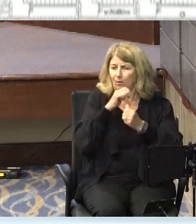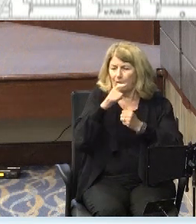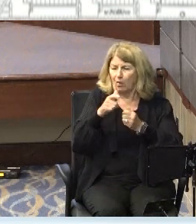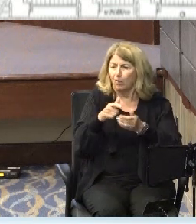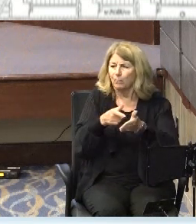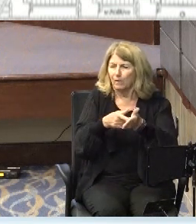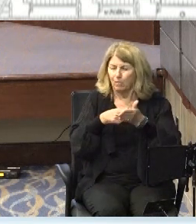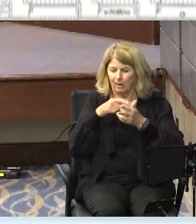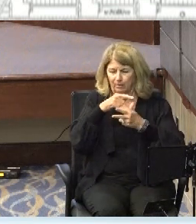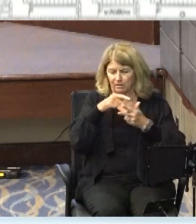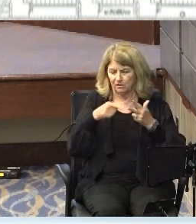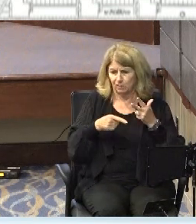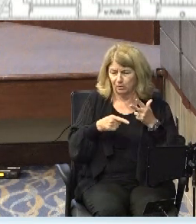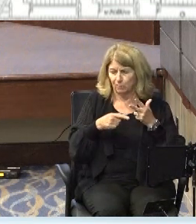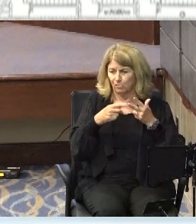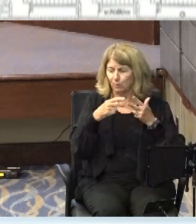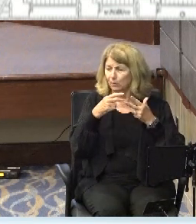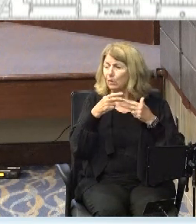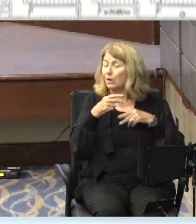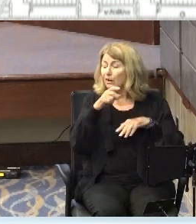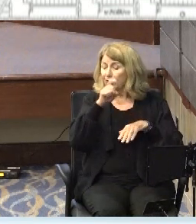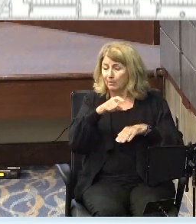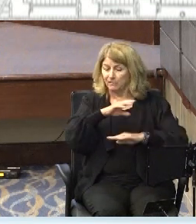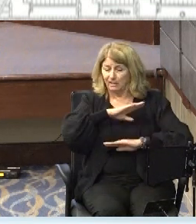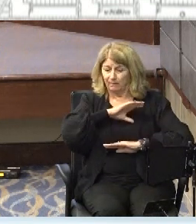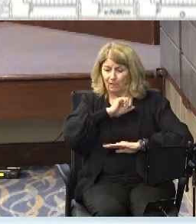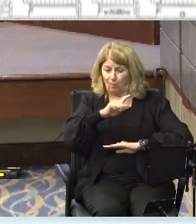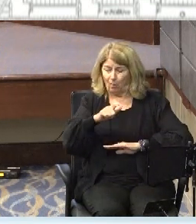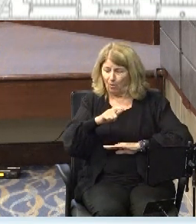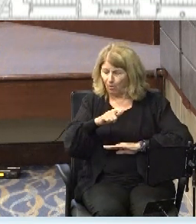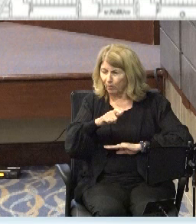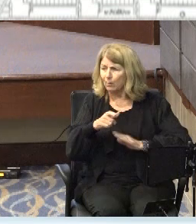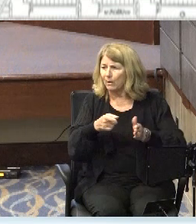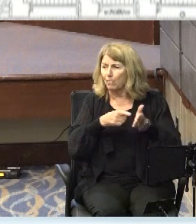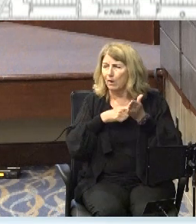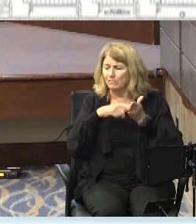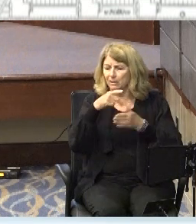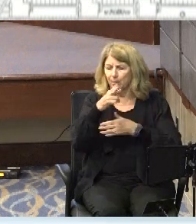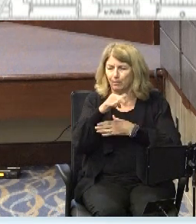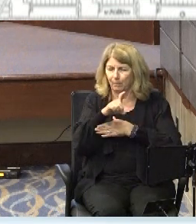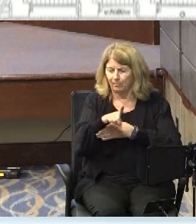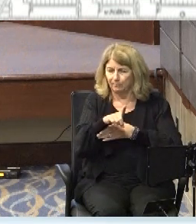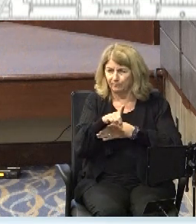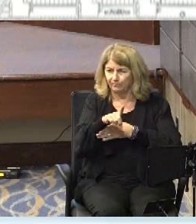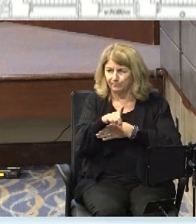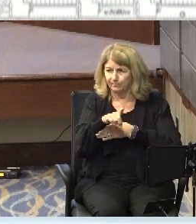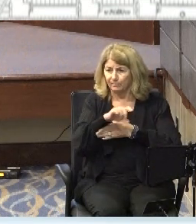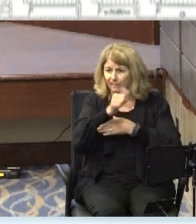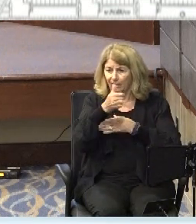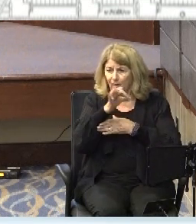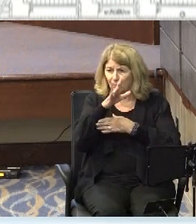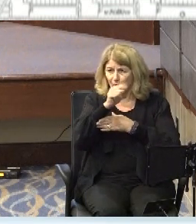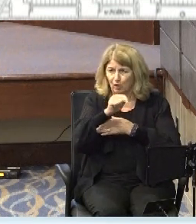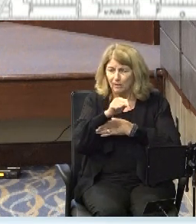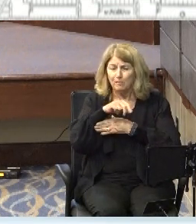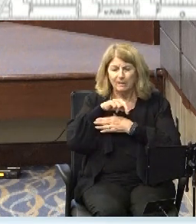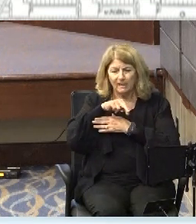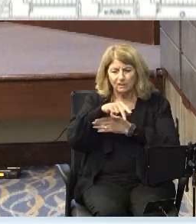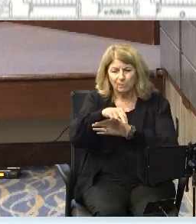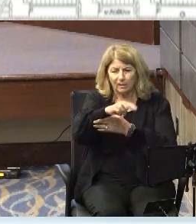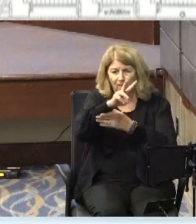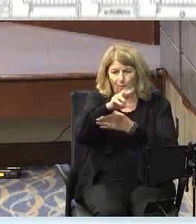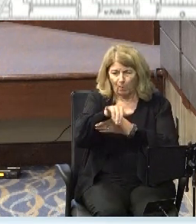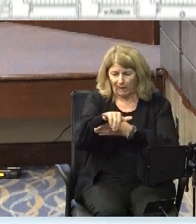Two, property must be platted, meeting all requirements of the PUD and subdivision ordinance before issuance of building permits. And three, a 10-foot pedestrian way consisting